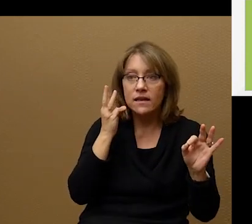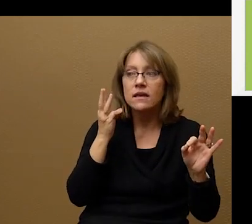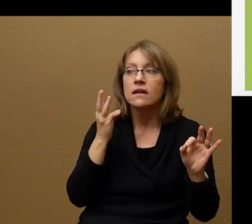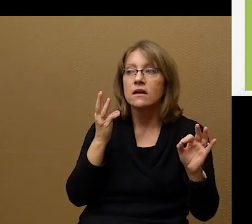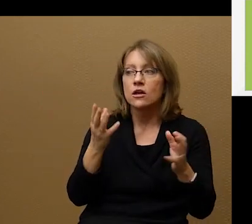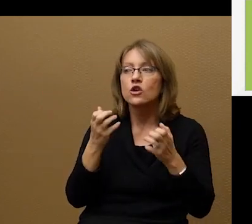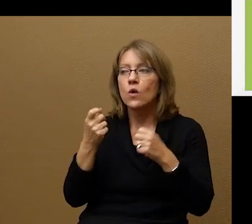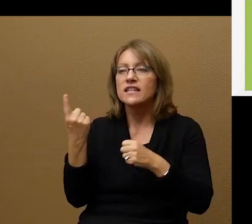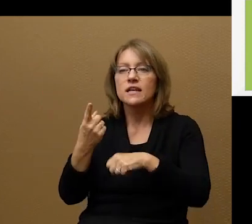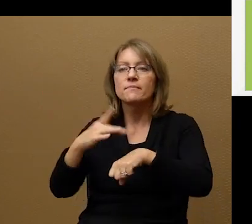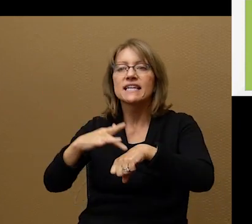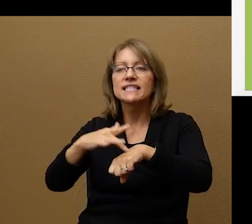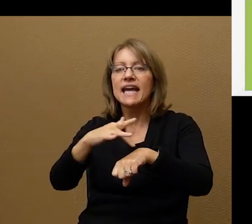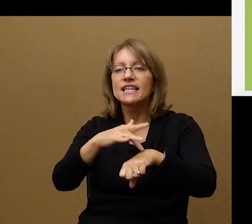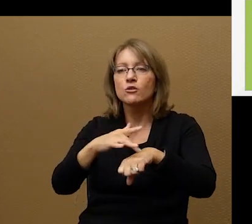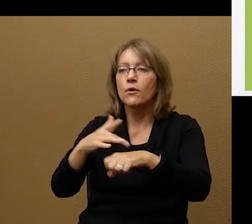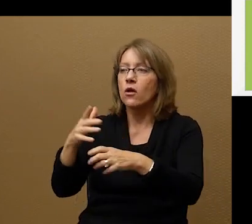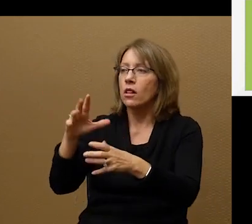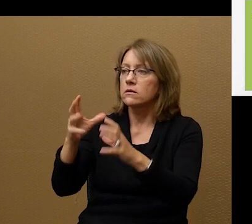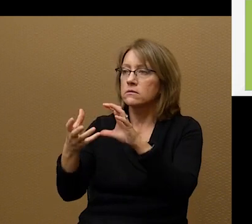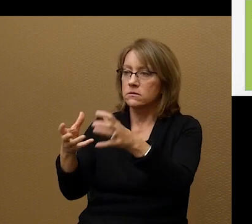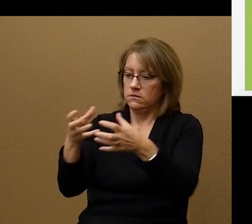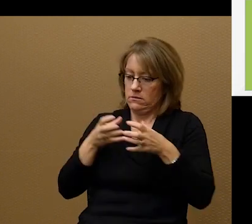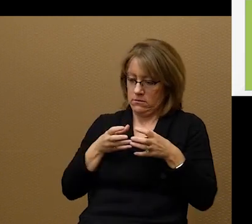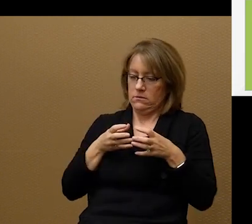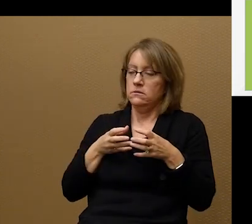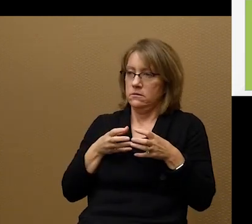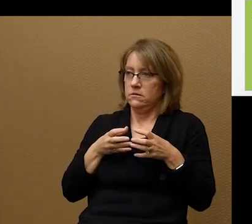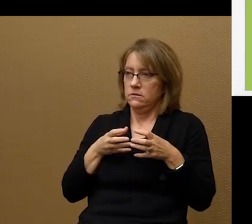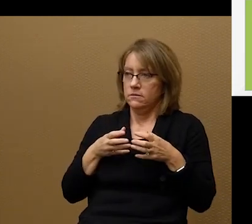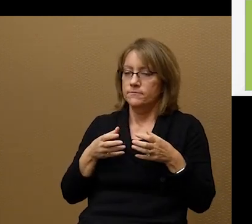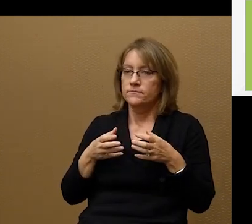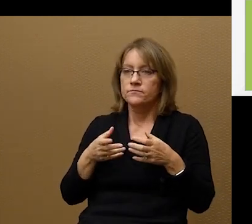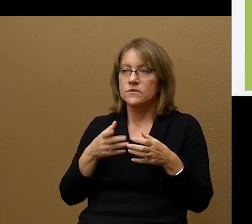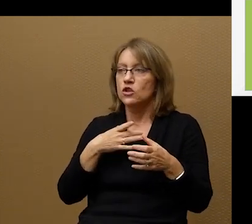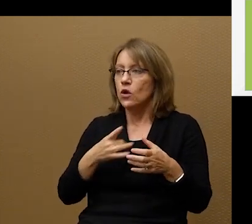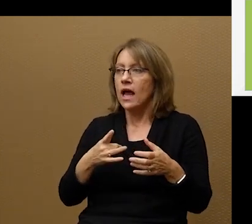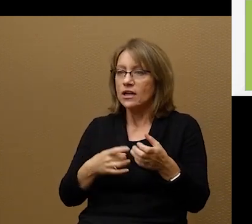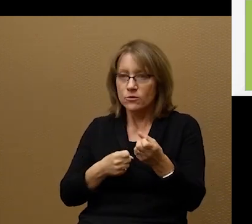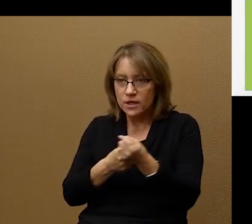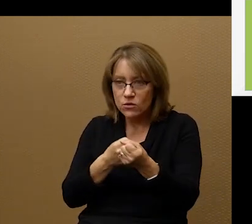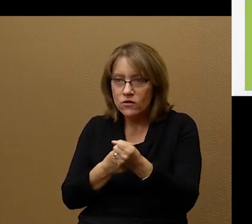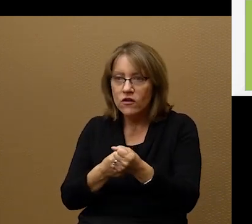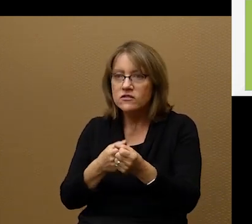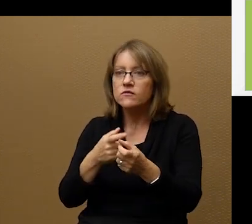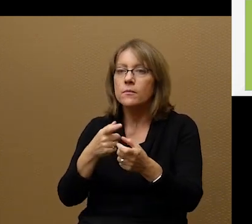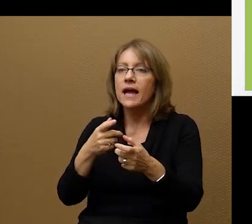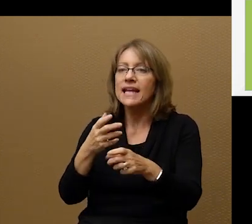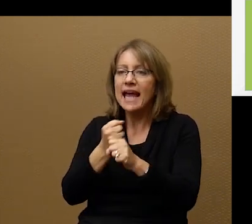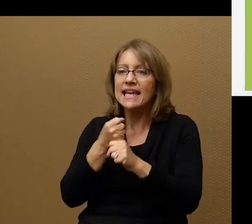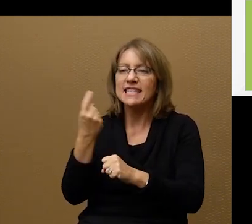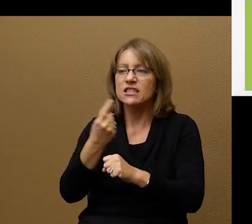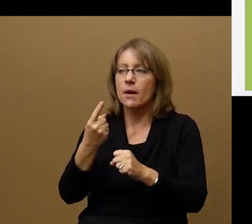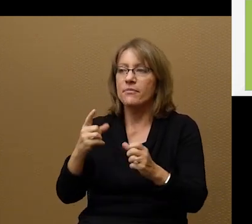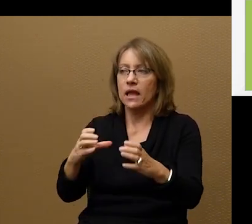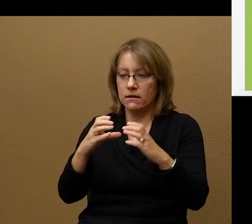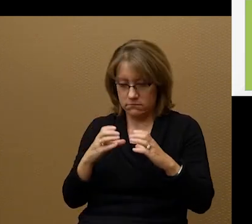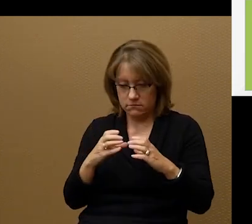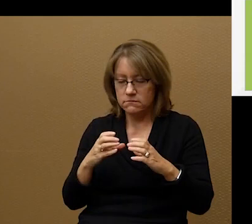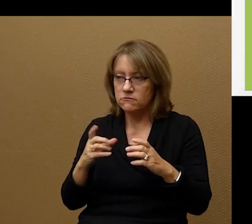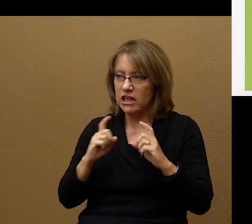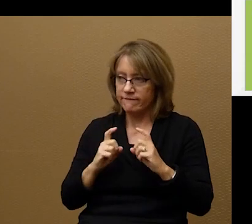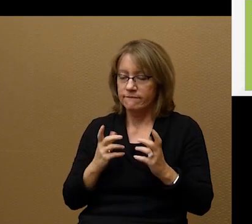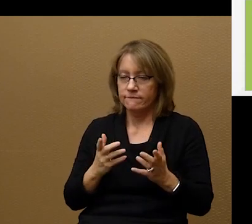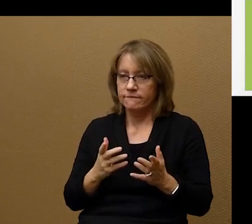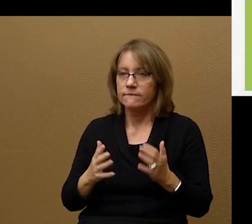something tangible. You are somebody who likes to get reinforced by something tangible. If you are someone